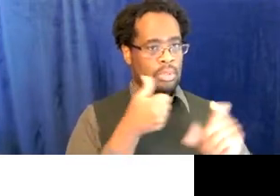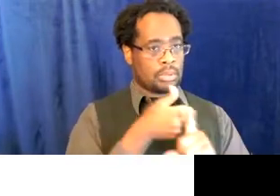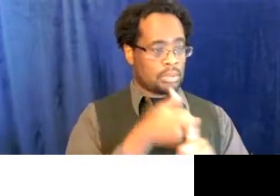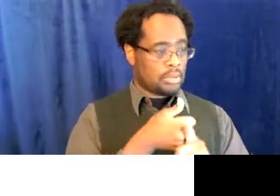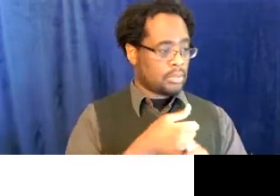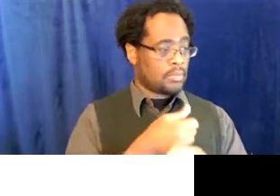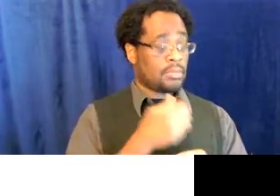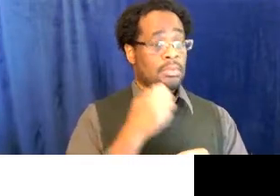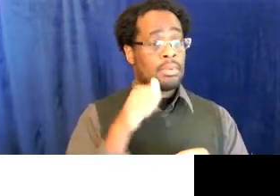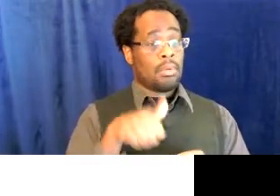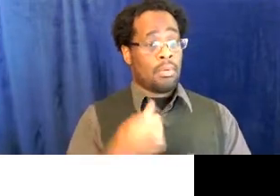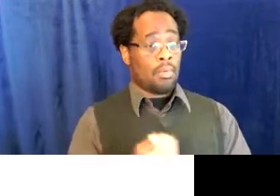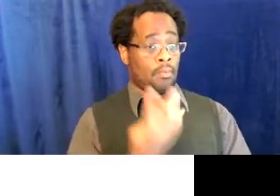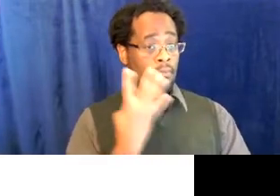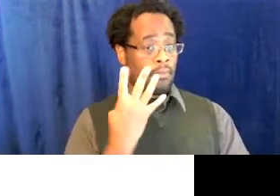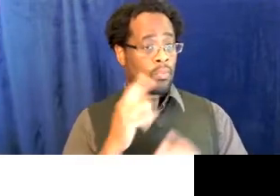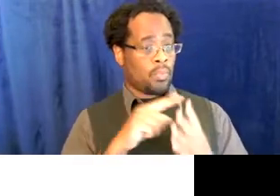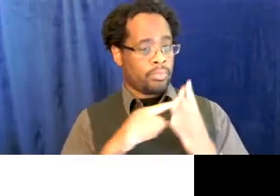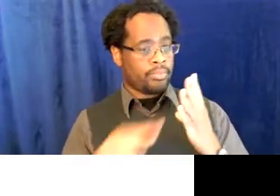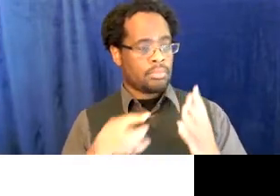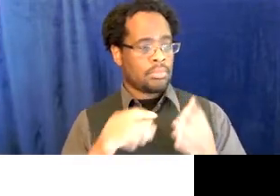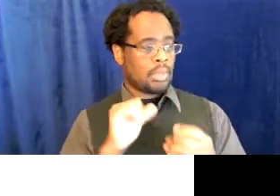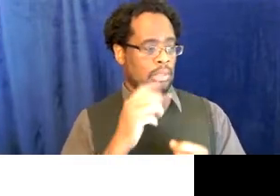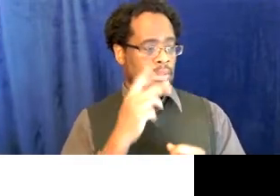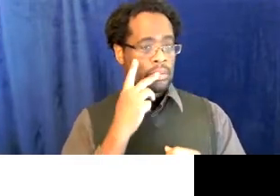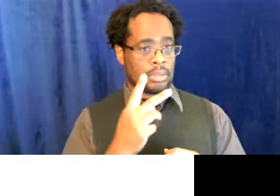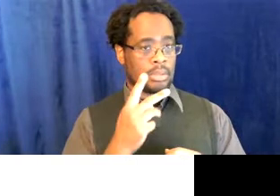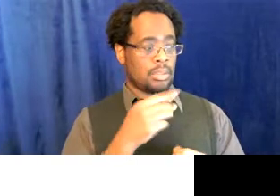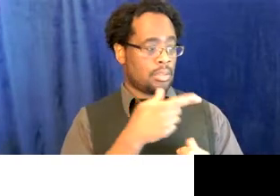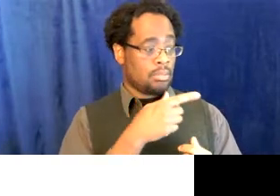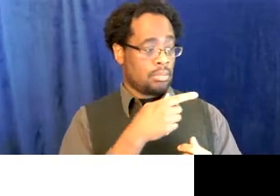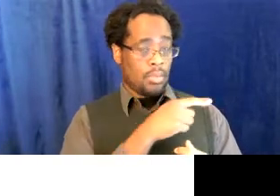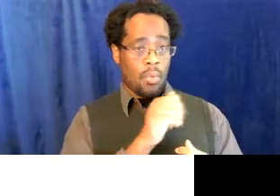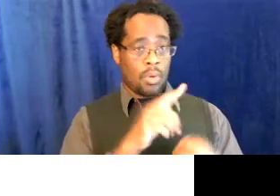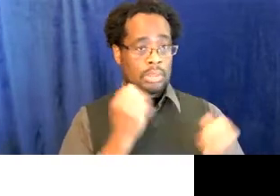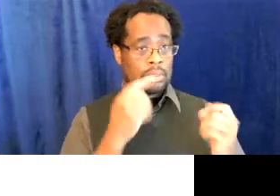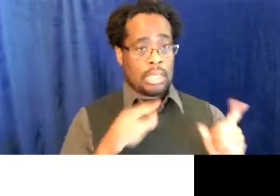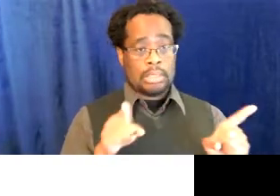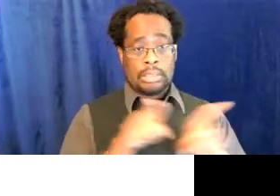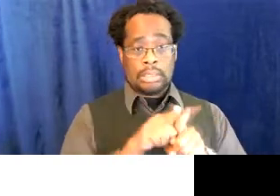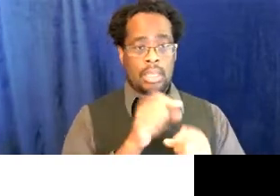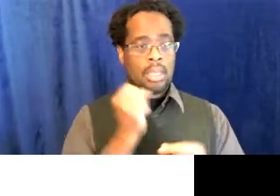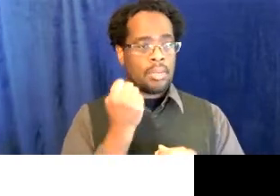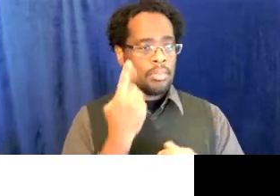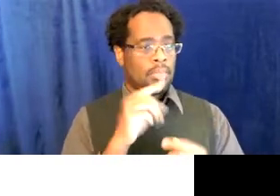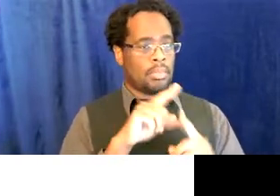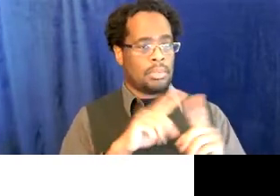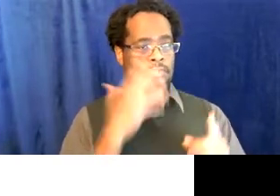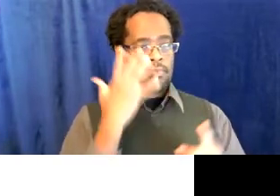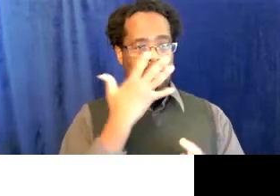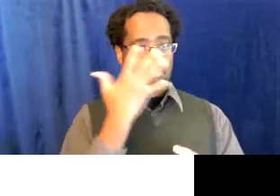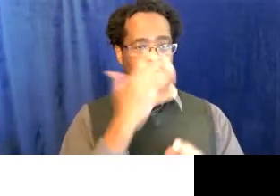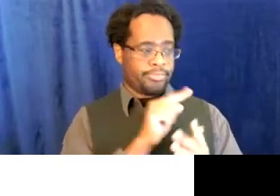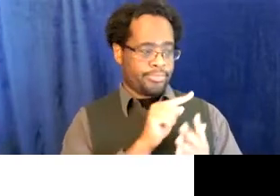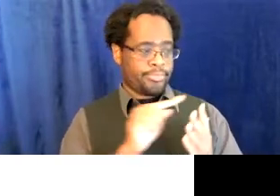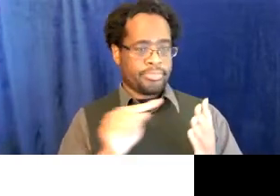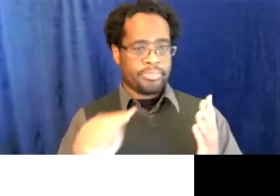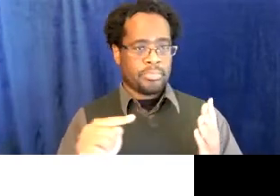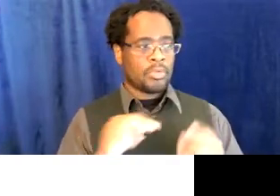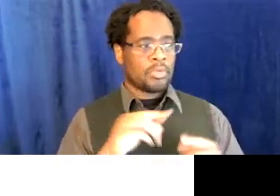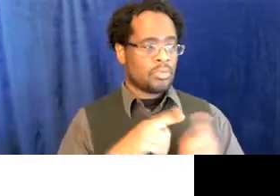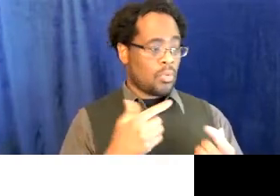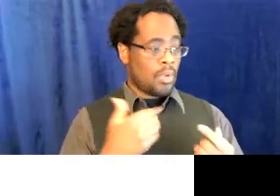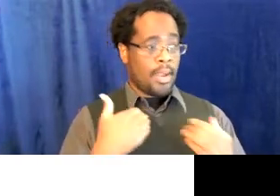avatar. So we want to focus on signing only. That's a control. Then you can see the other 4, they'll be signing